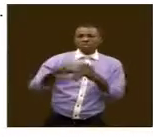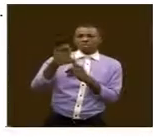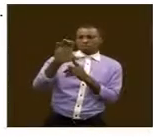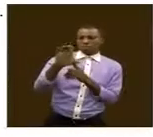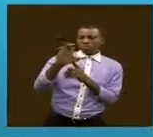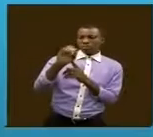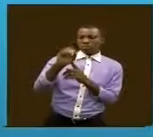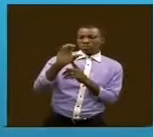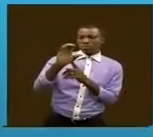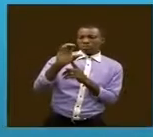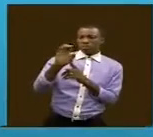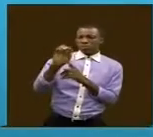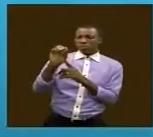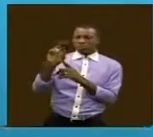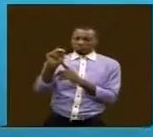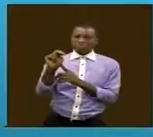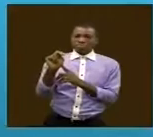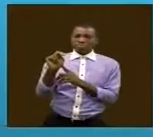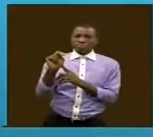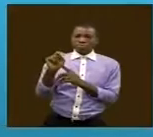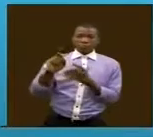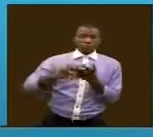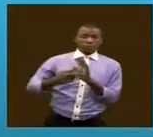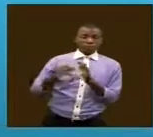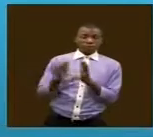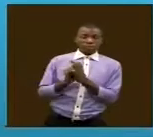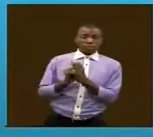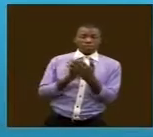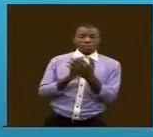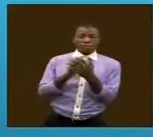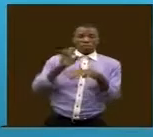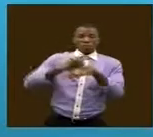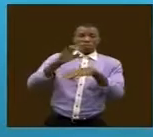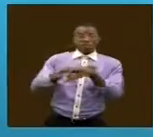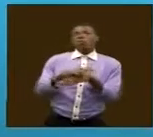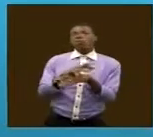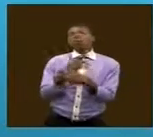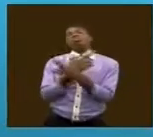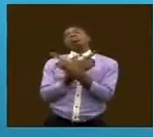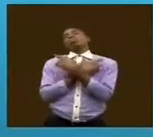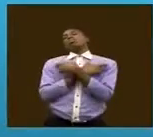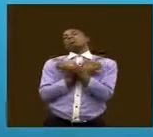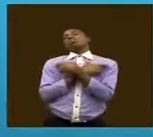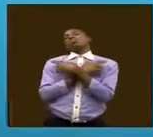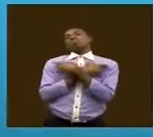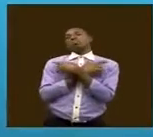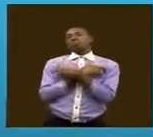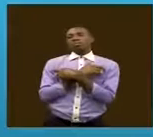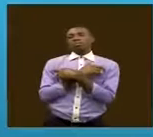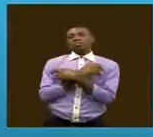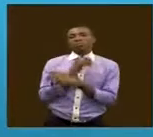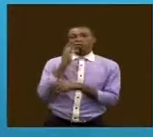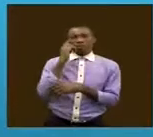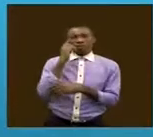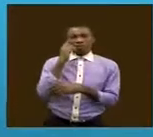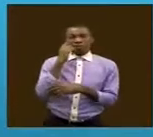Here is the resting stage for the development of the mosquito. The